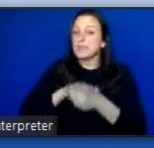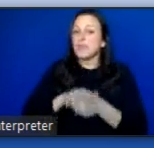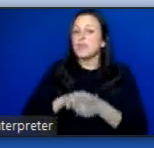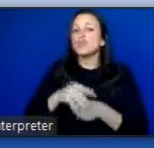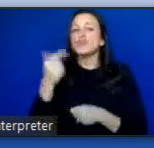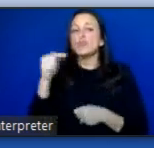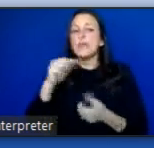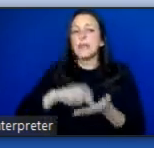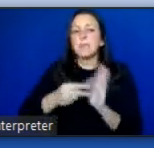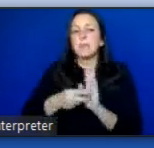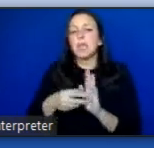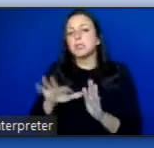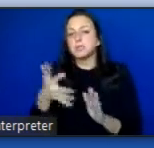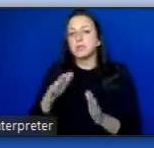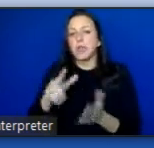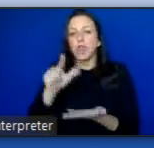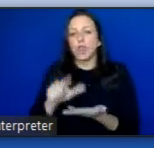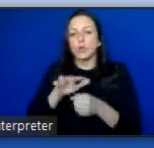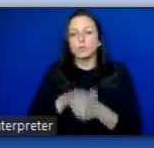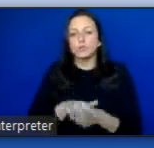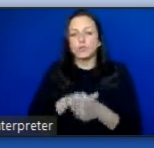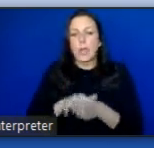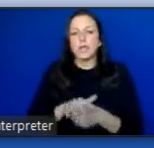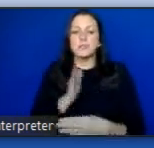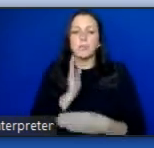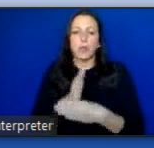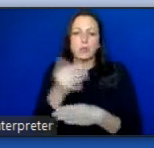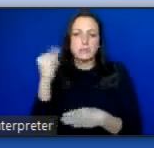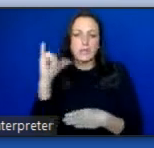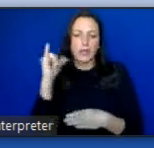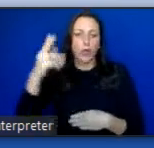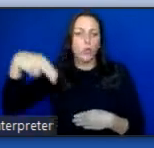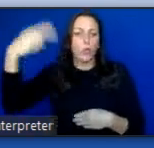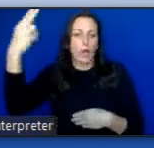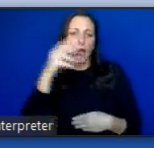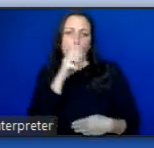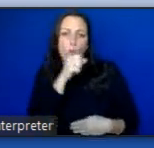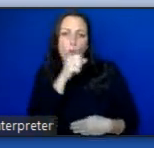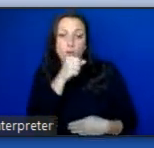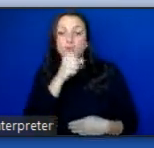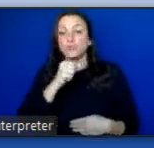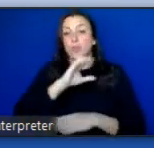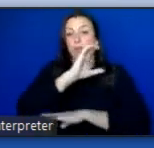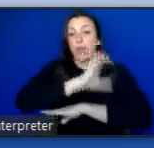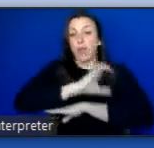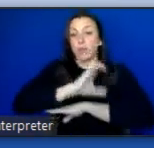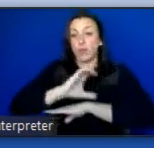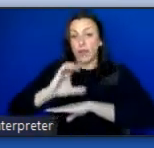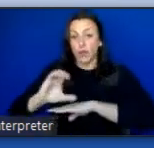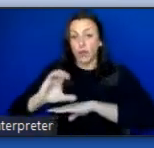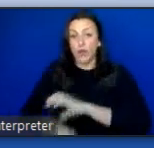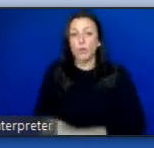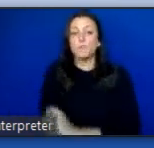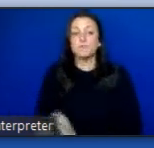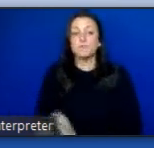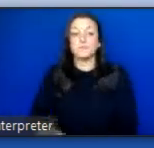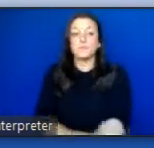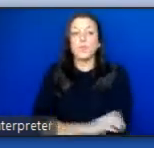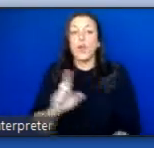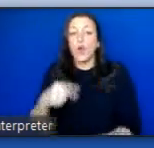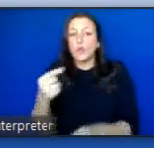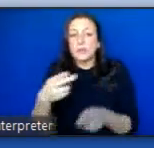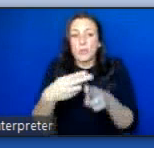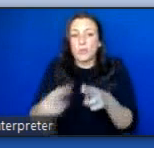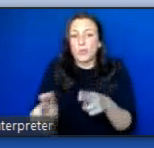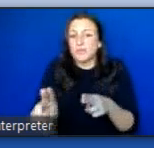a moderate level in yellow, a high level in orange. And Colorado only briefly was at that high